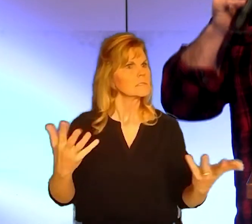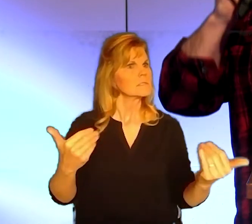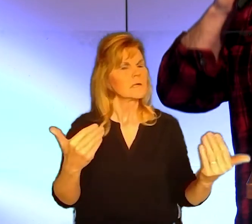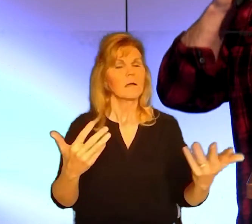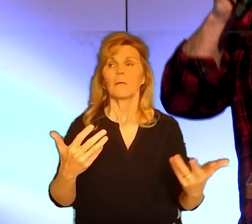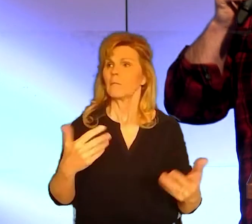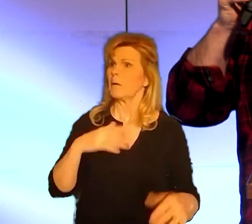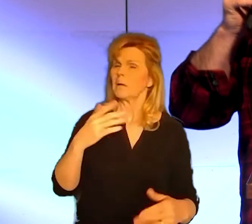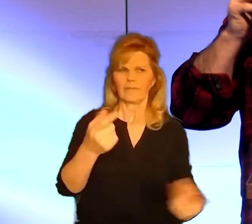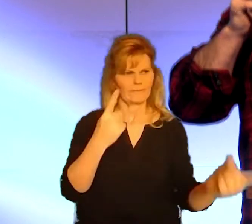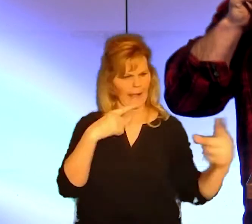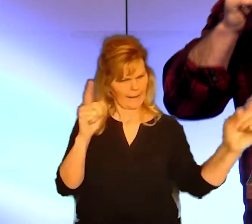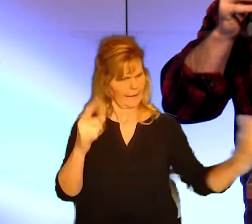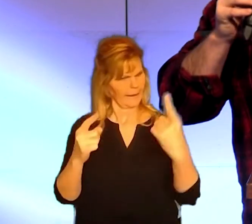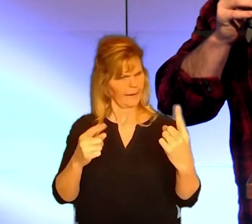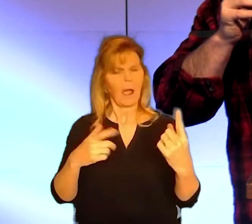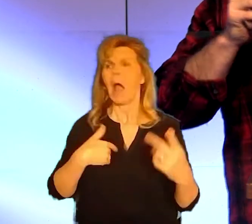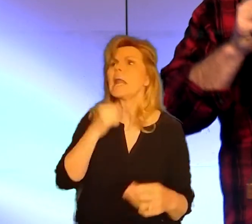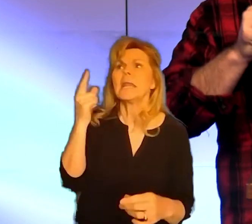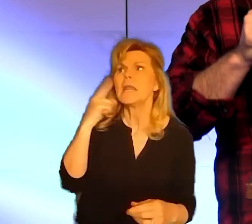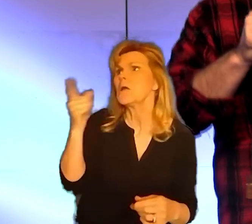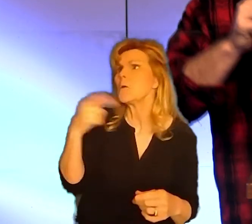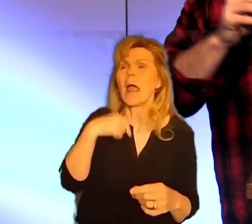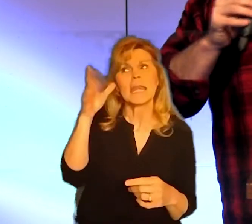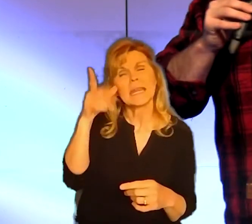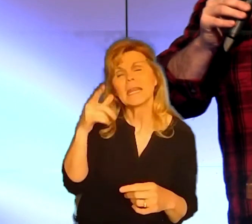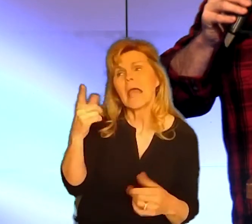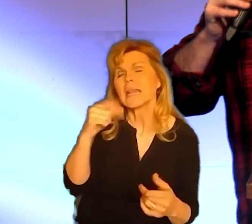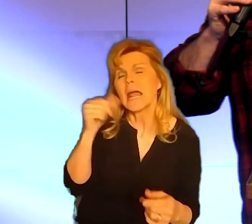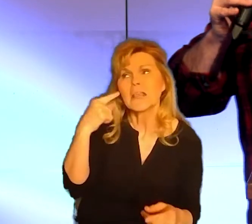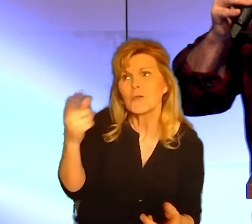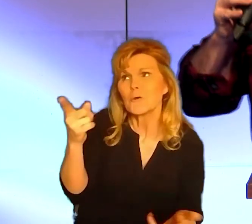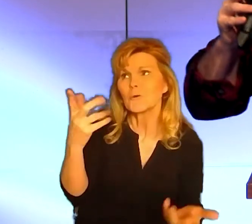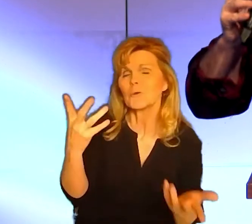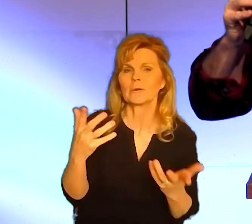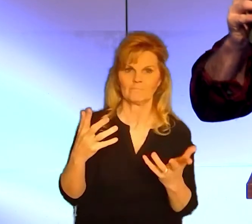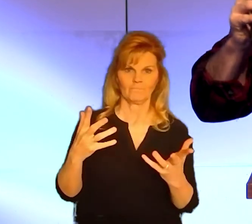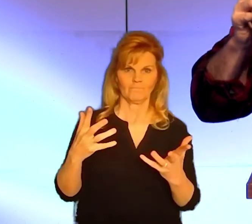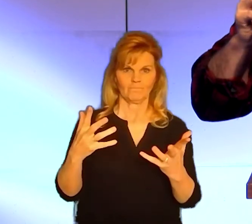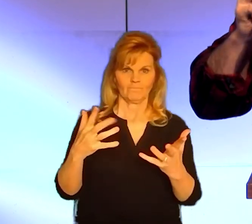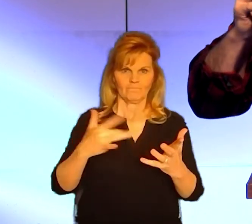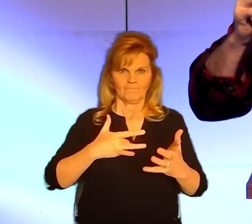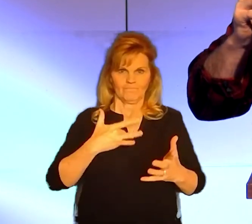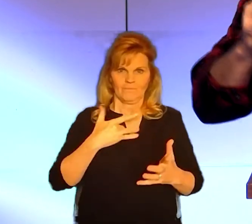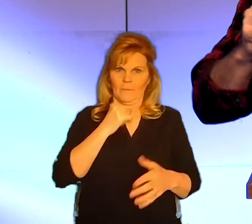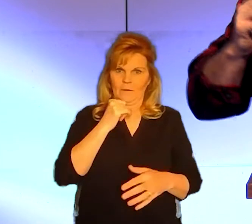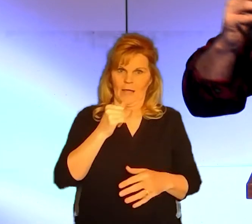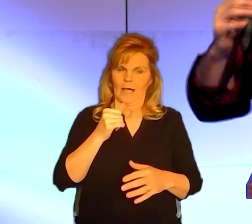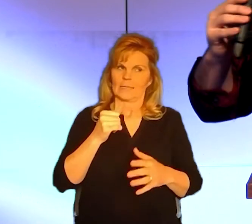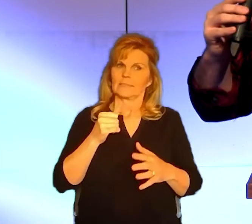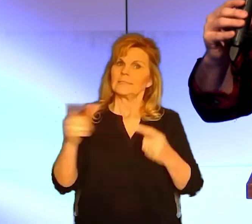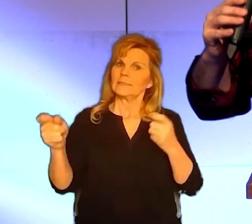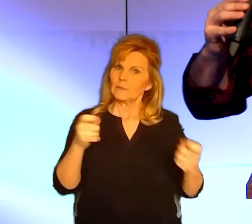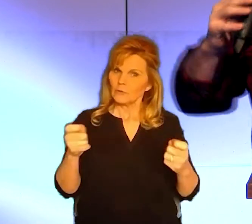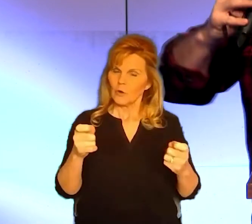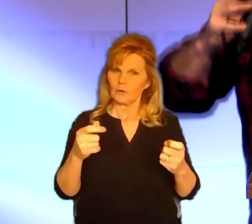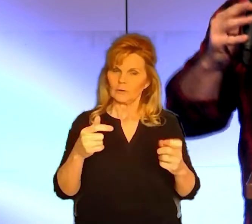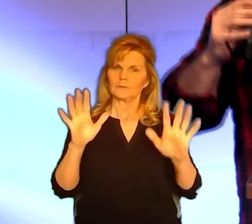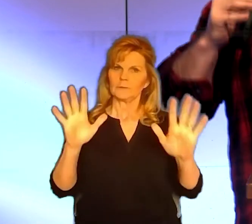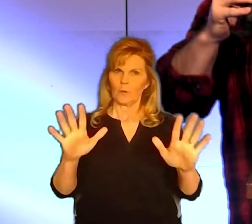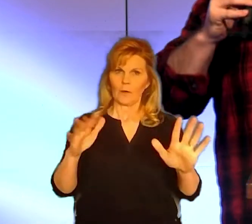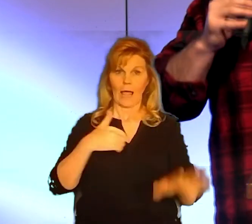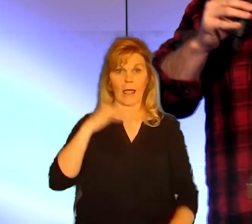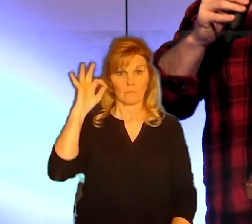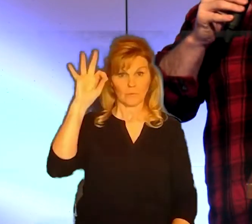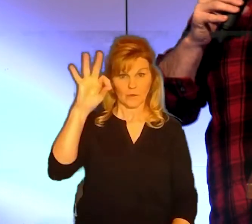"I didn't hear you. I didn't hear you." Like I'm losing control. It's like I'm just preaching about it and it's